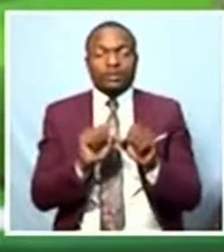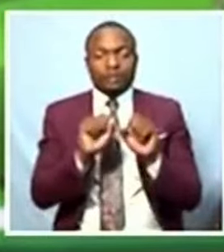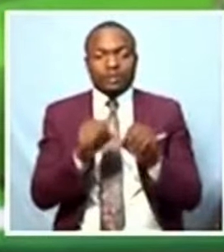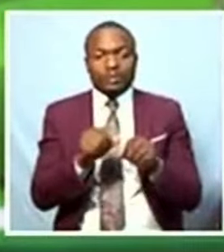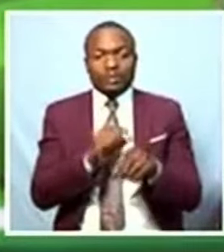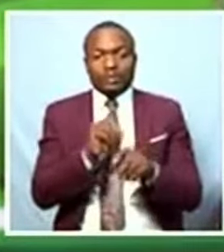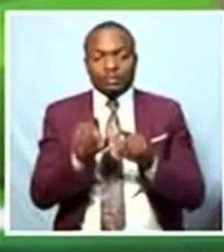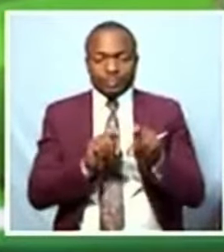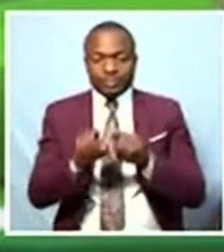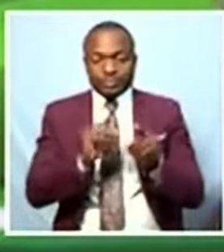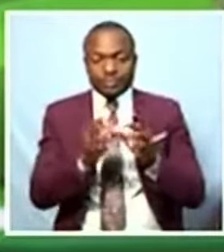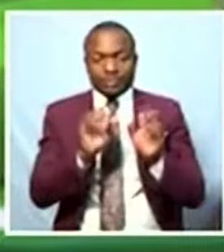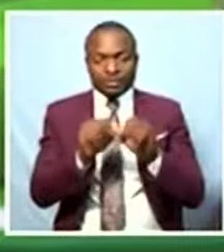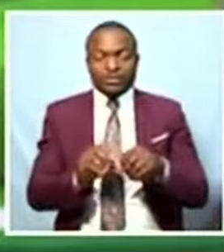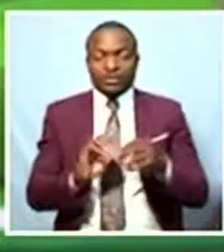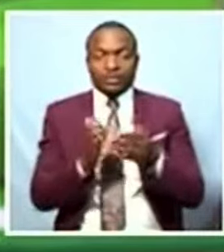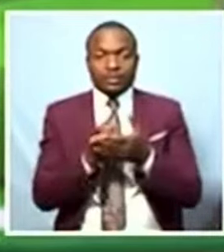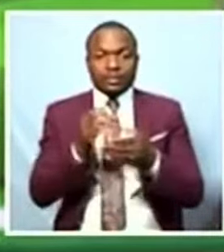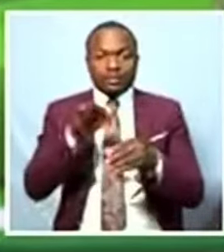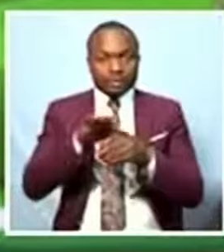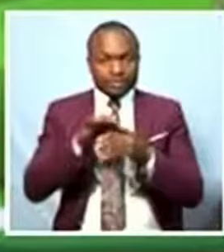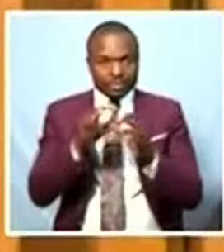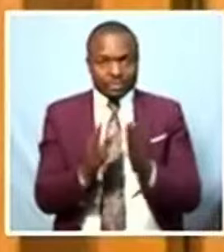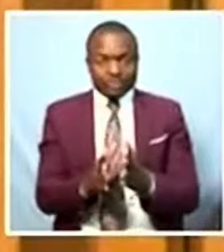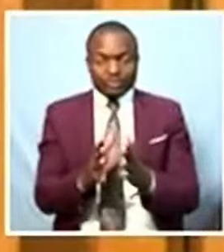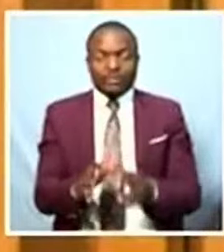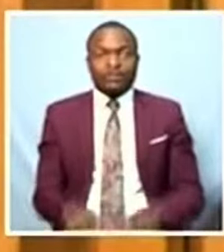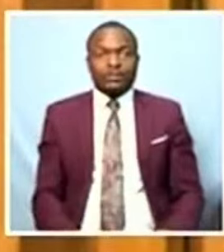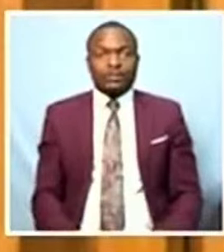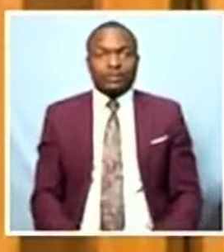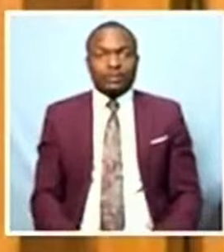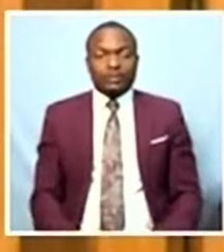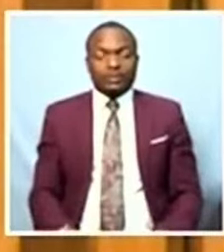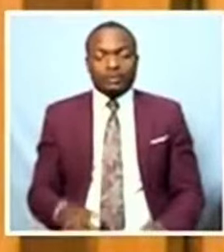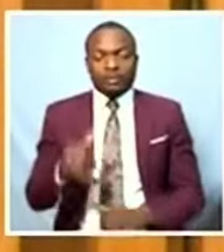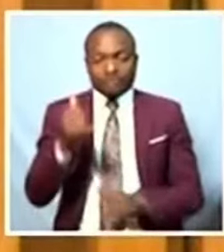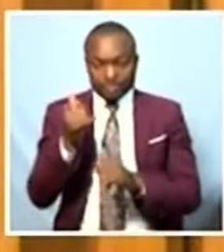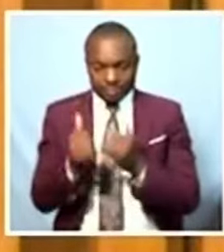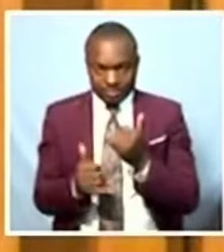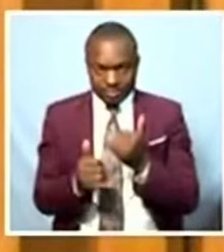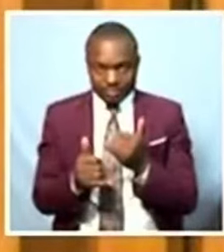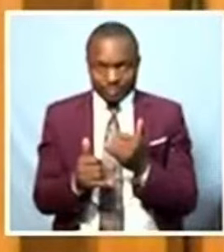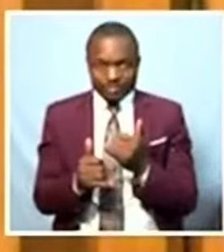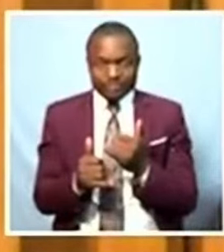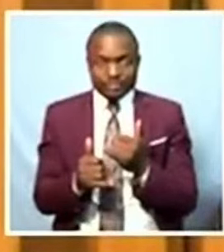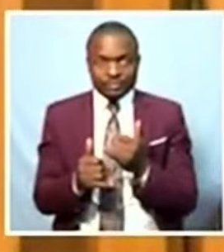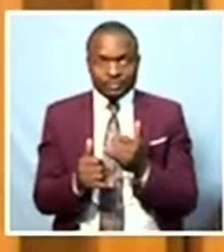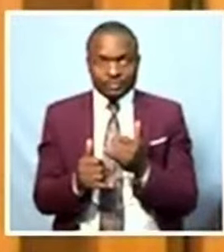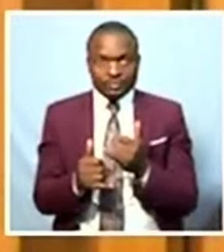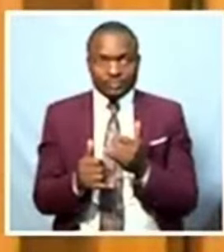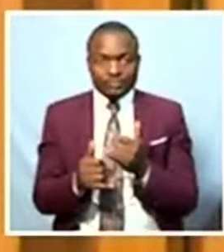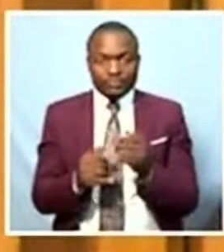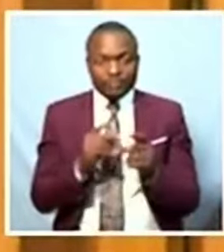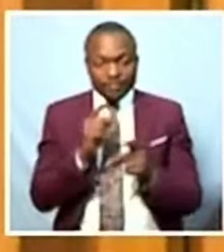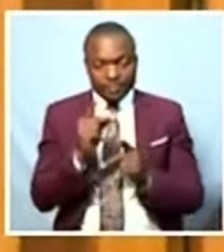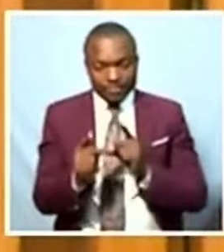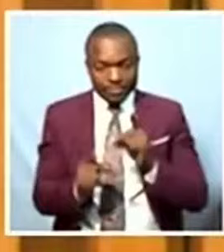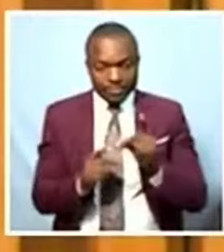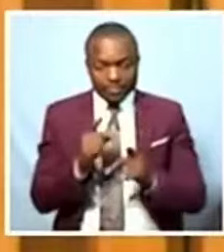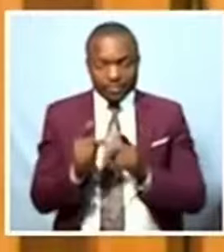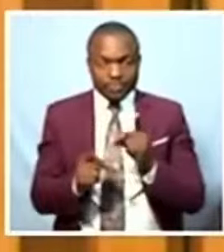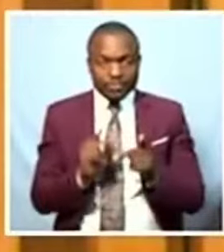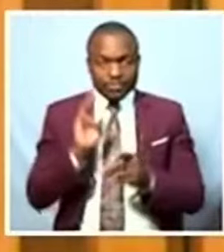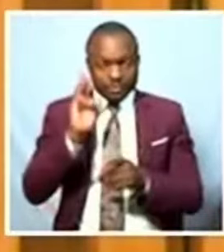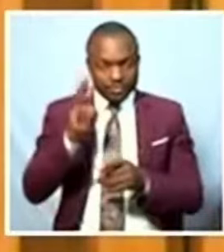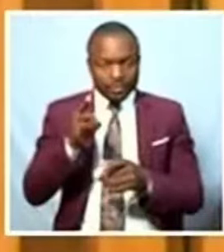the electorate. Yes, indeed, and he went on to conclude that rushing the process would